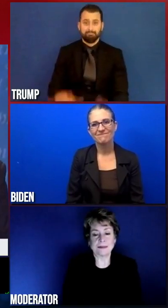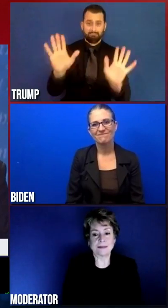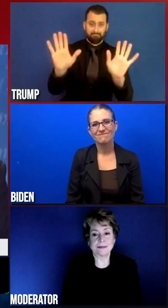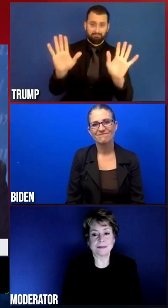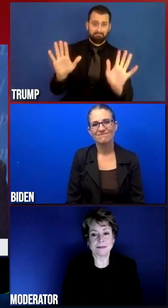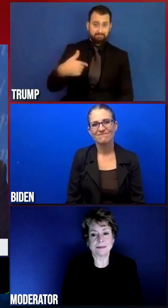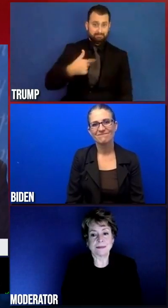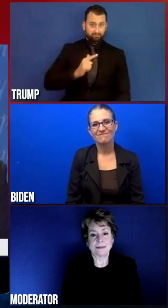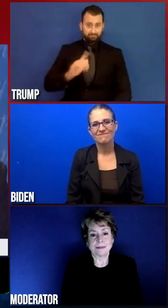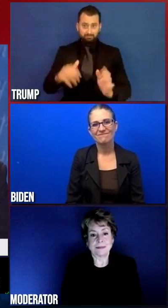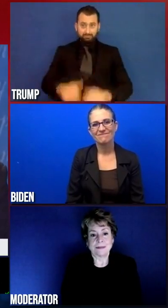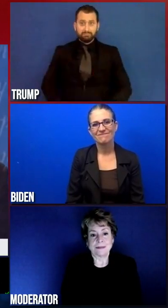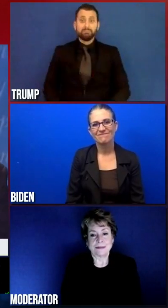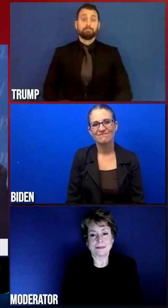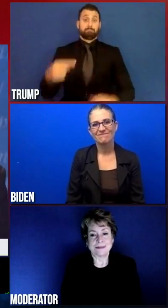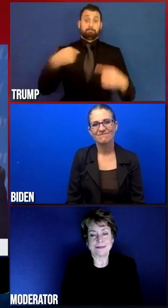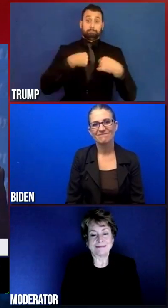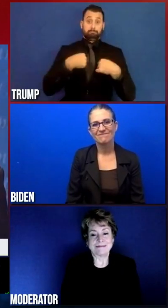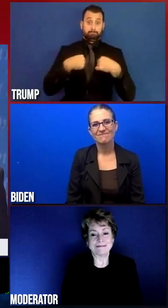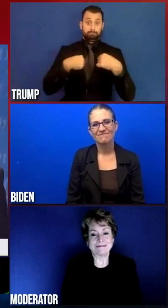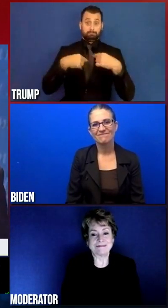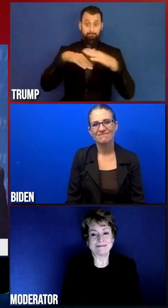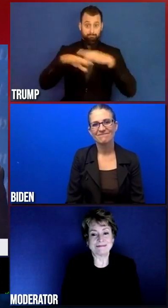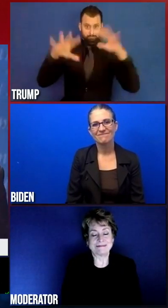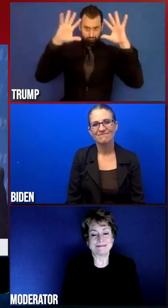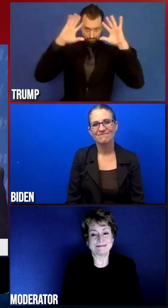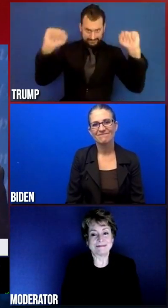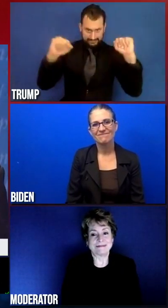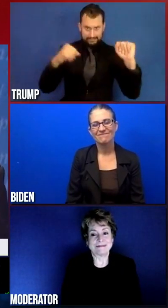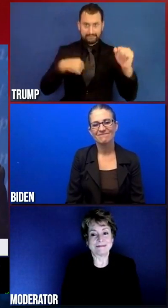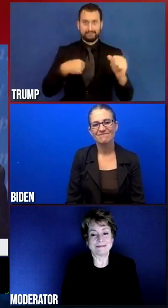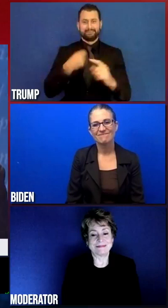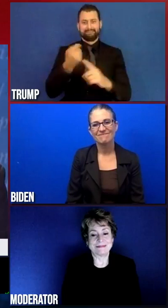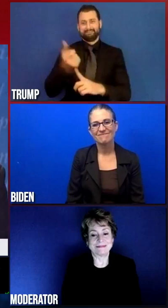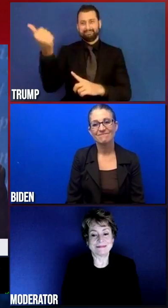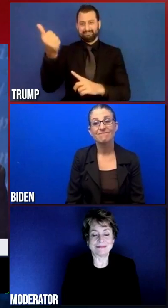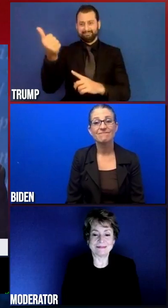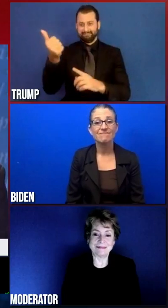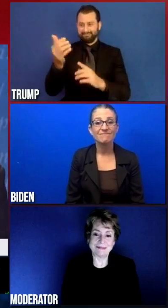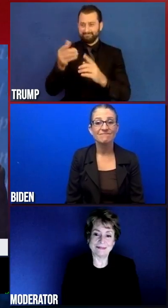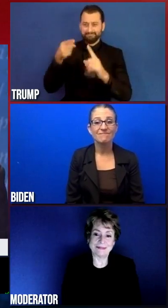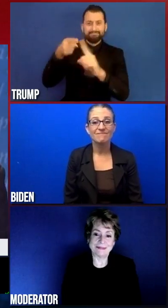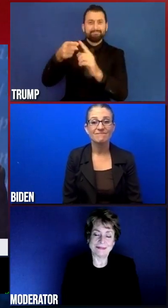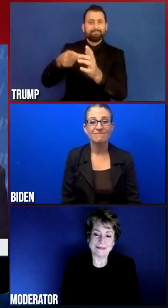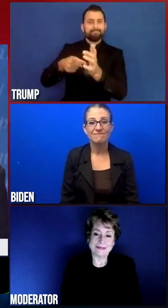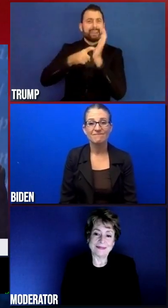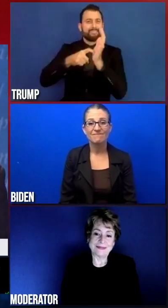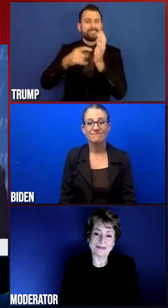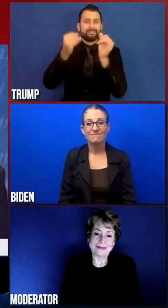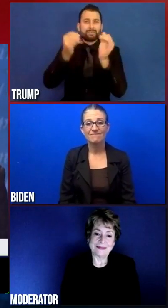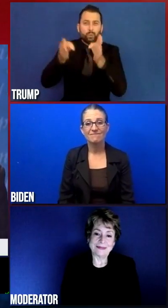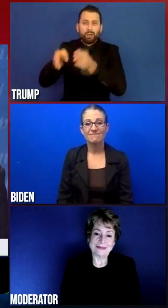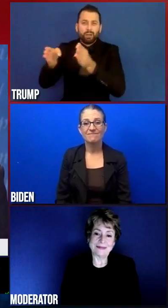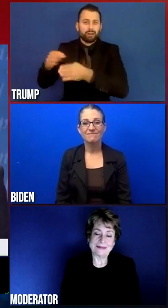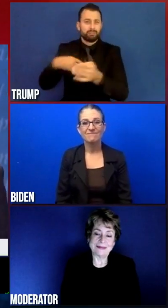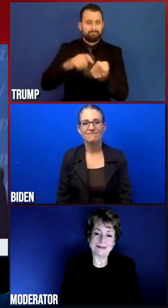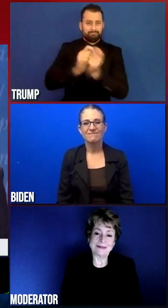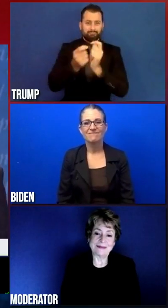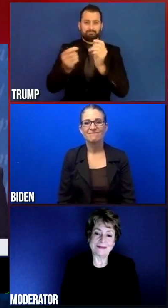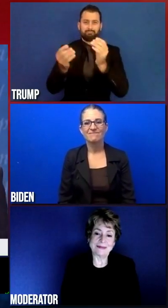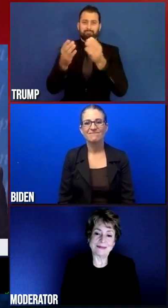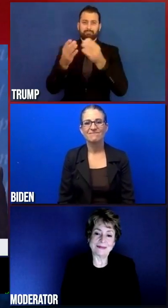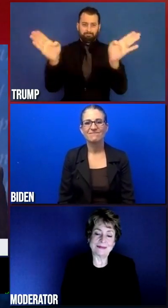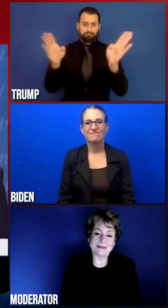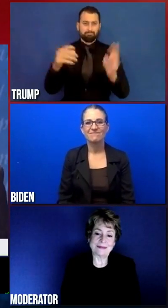individual mandate. We guarantee pre-existing conditions, but took away the individual mandate. Listen, this is the way it is. And